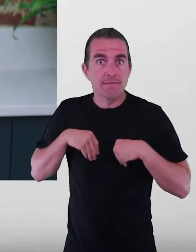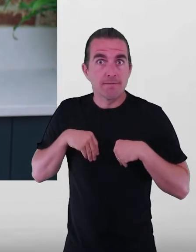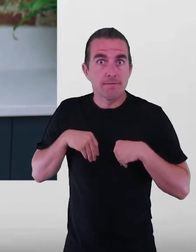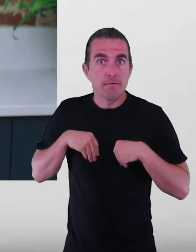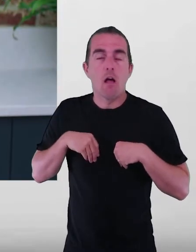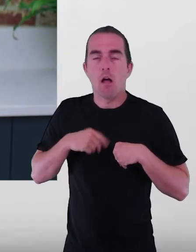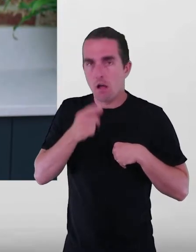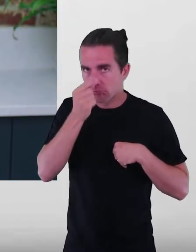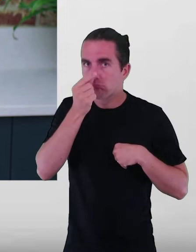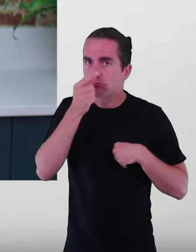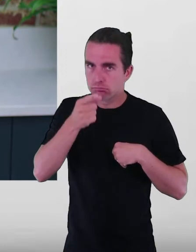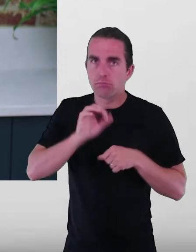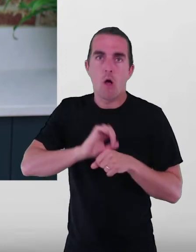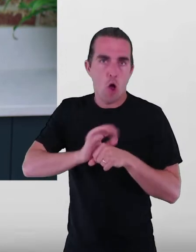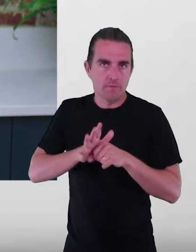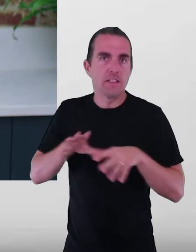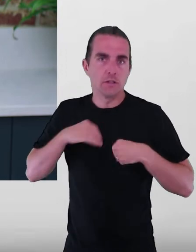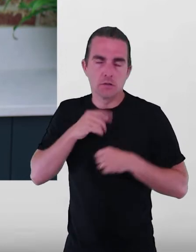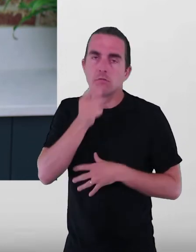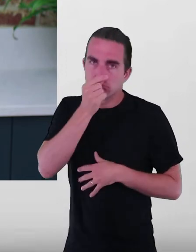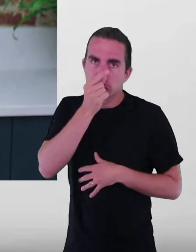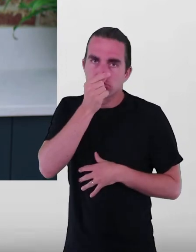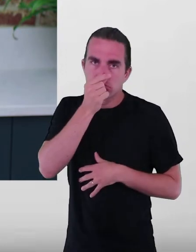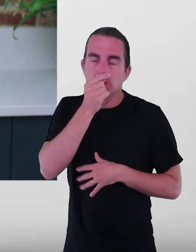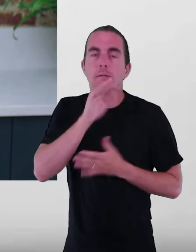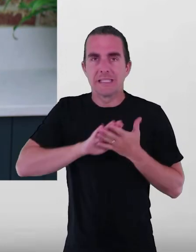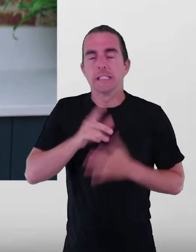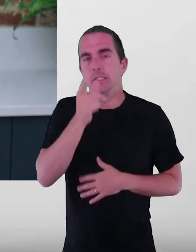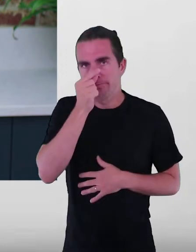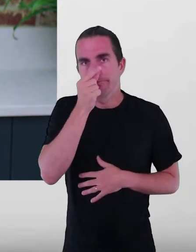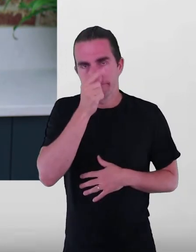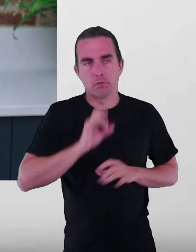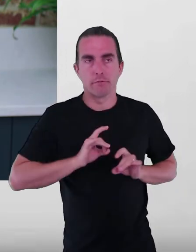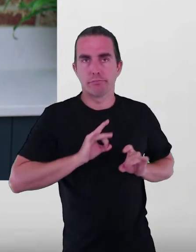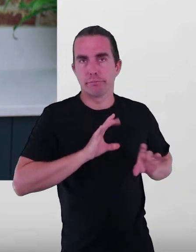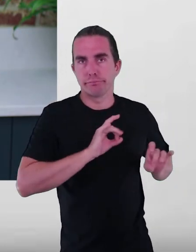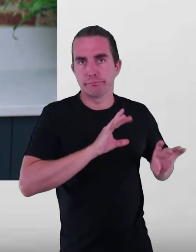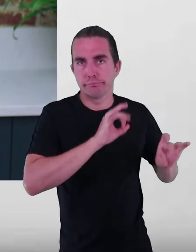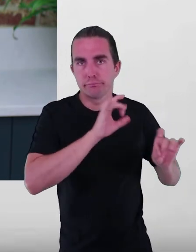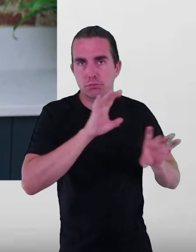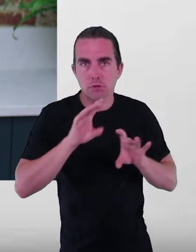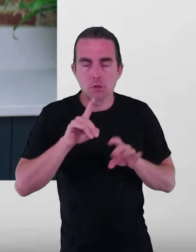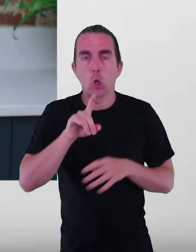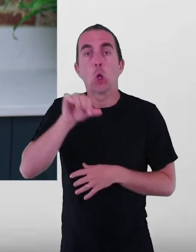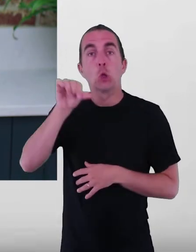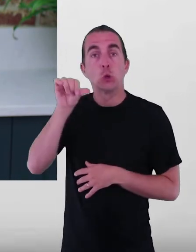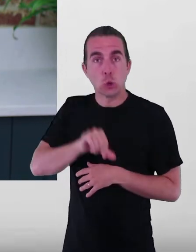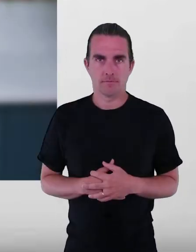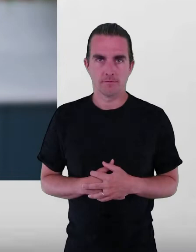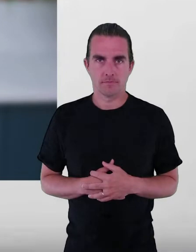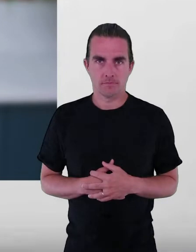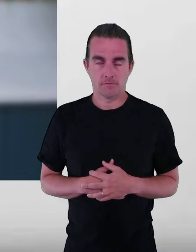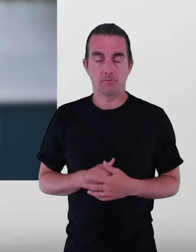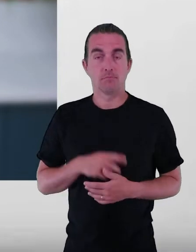If you get a positive result, it is likely you are infected with coronavirus and risk infecting others.